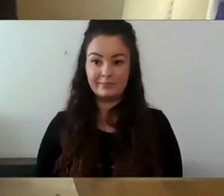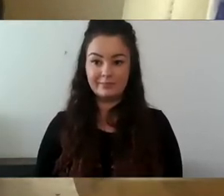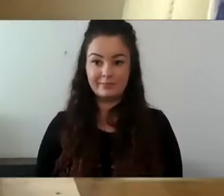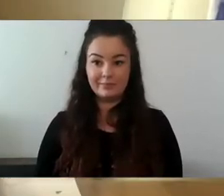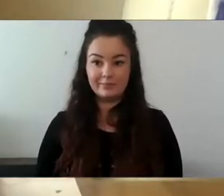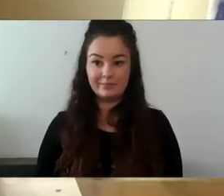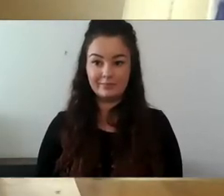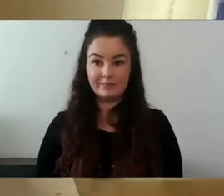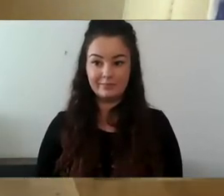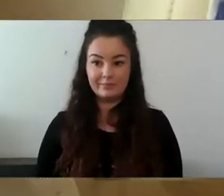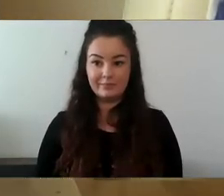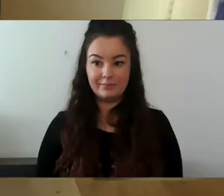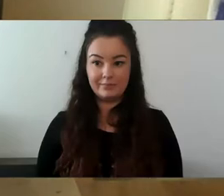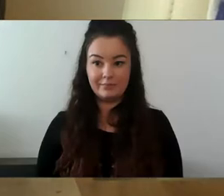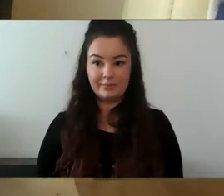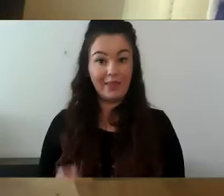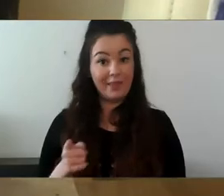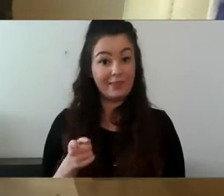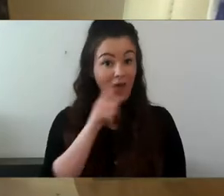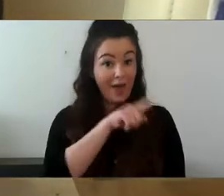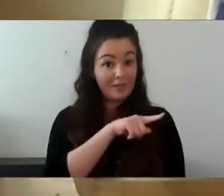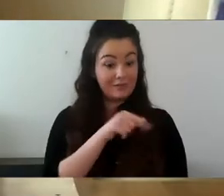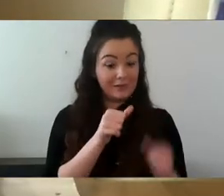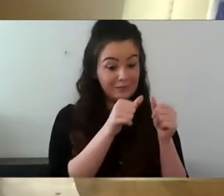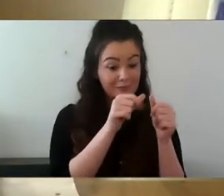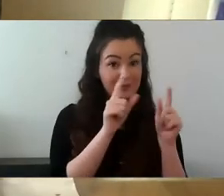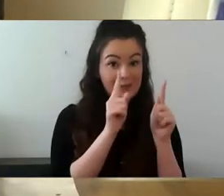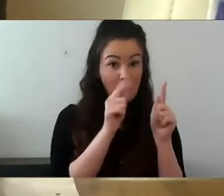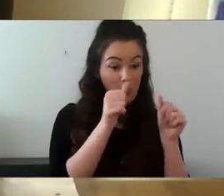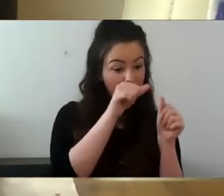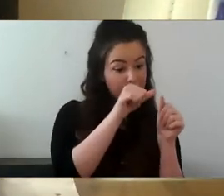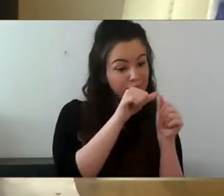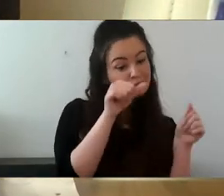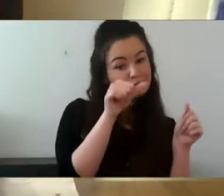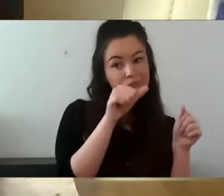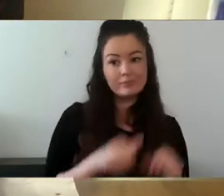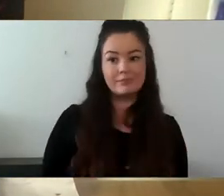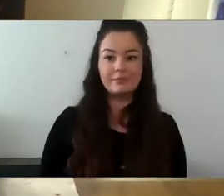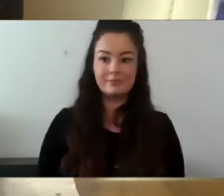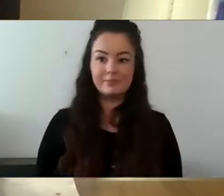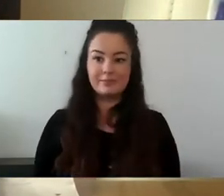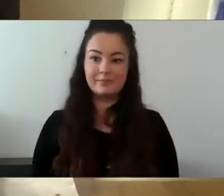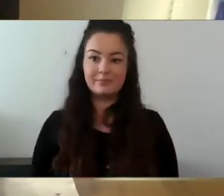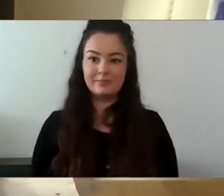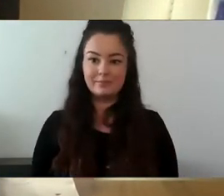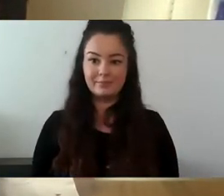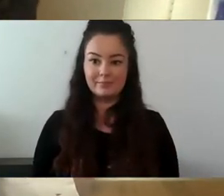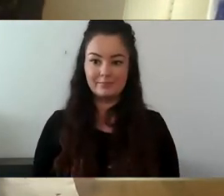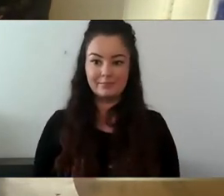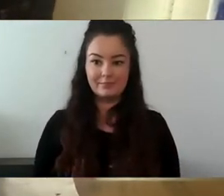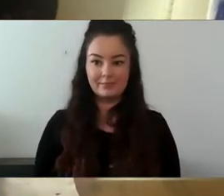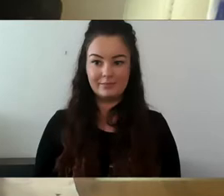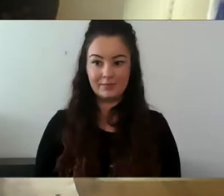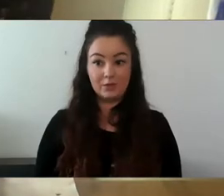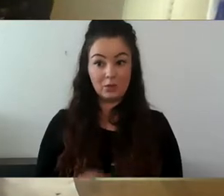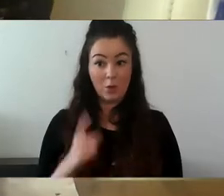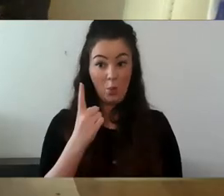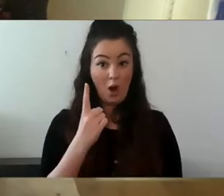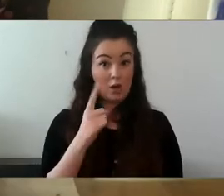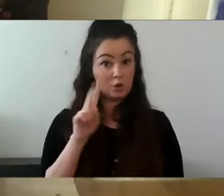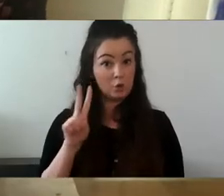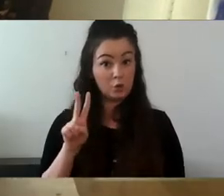Like this. And on the other side, I'm going to use this last little bit and do a smaller mountain like that. So I've